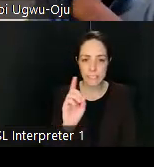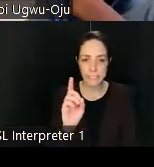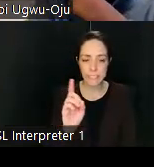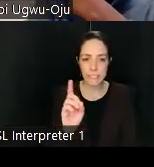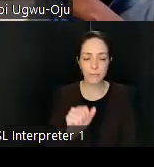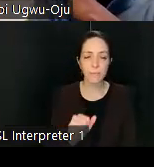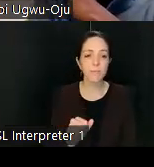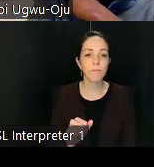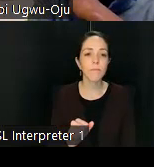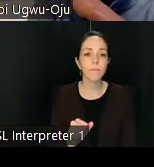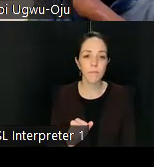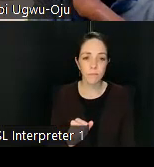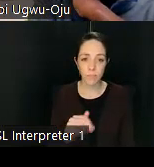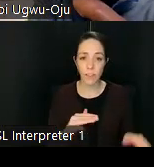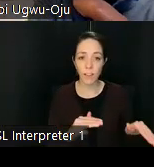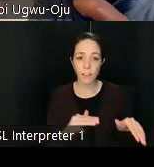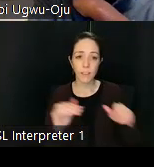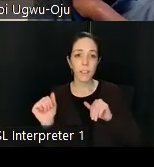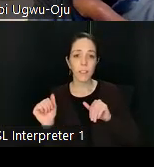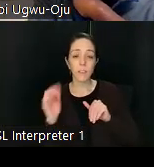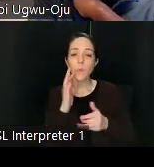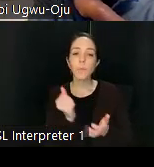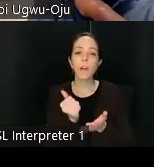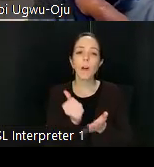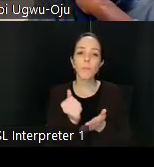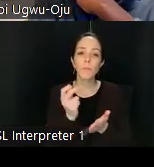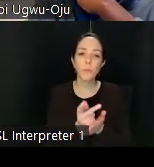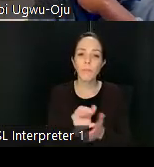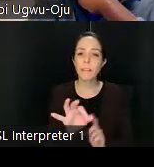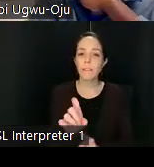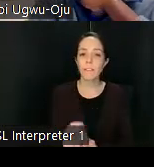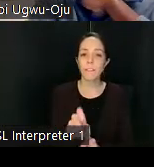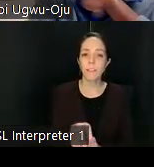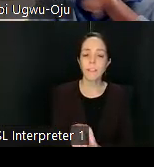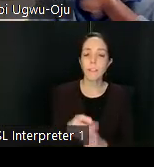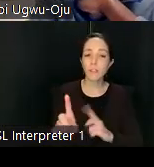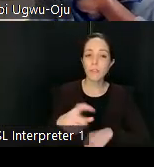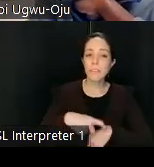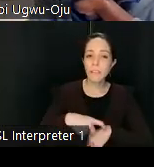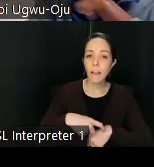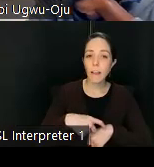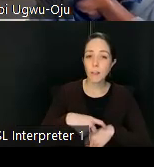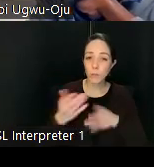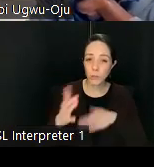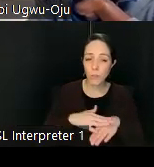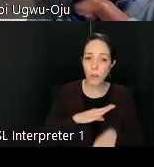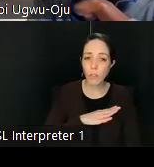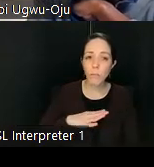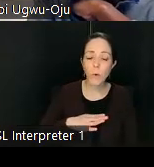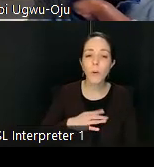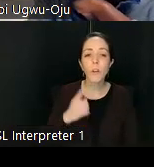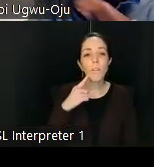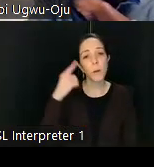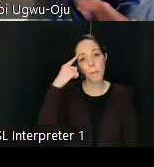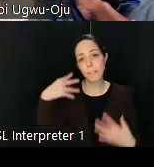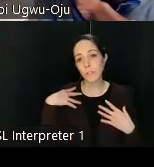leave of absence time shall be granted if needed during term for issues related to mental health. Point E, travel